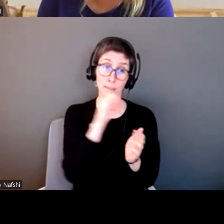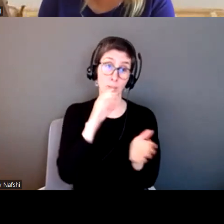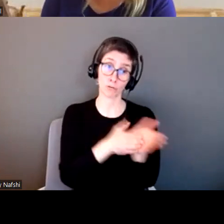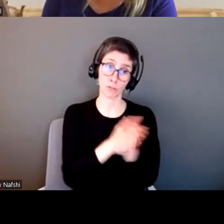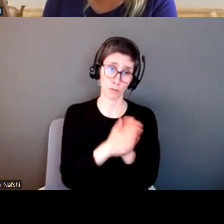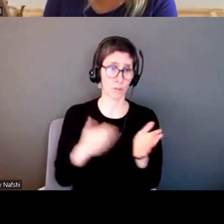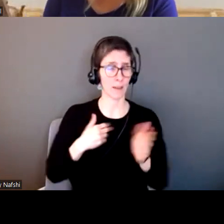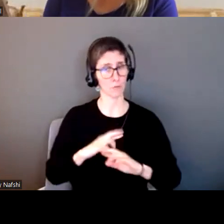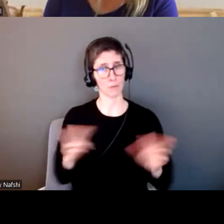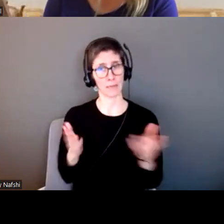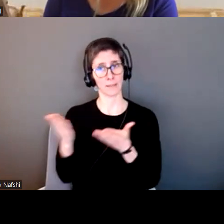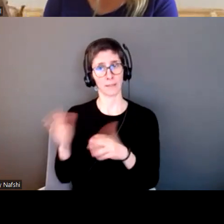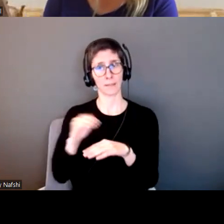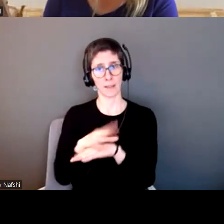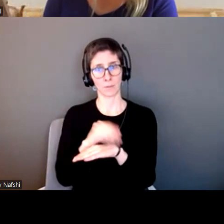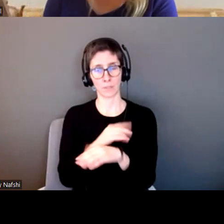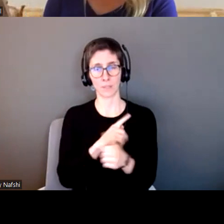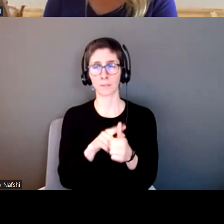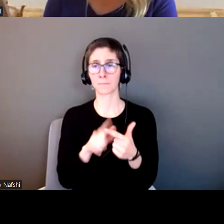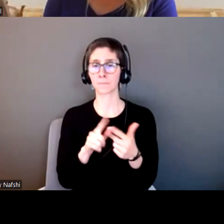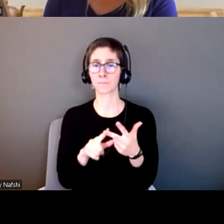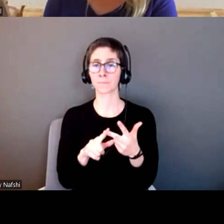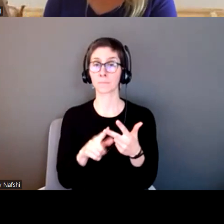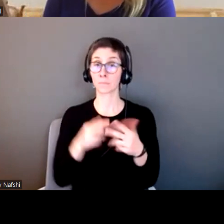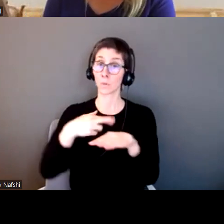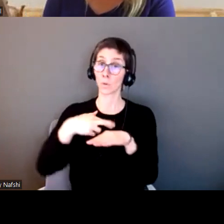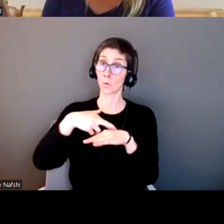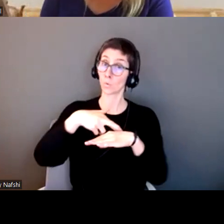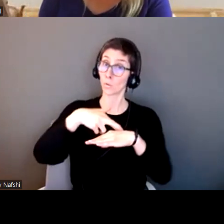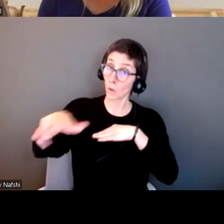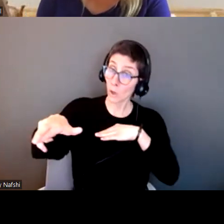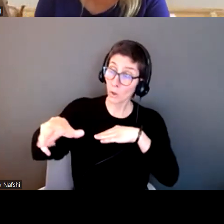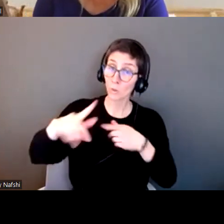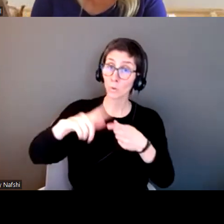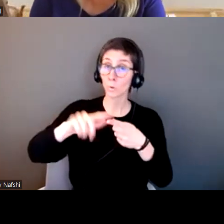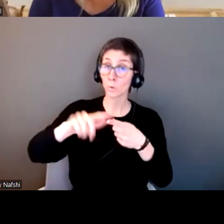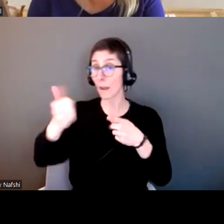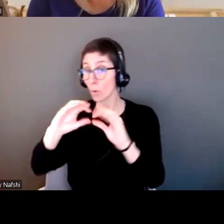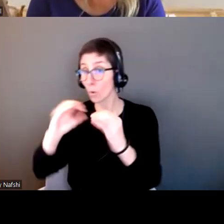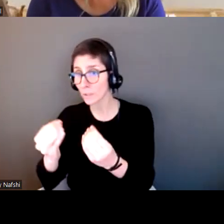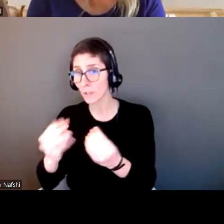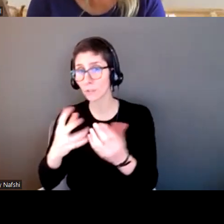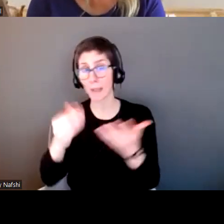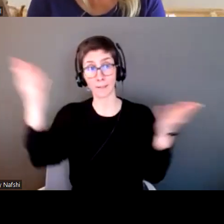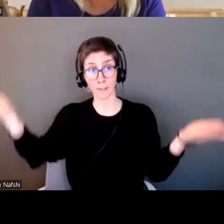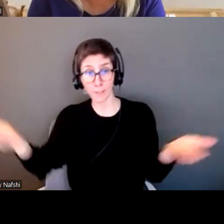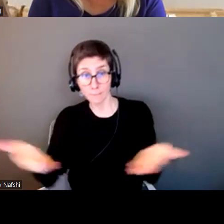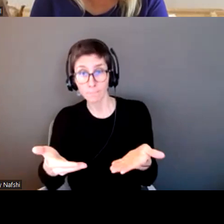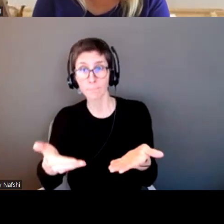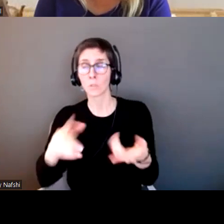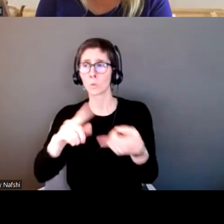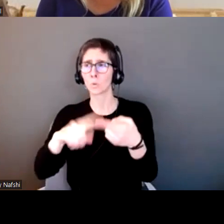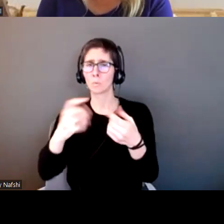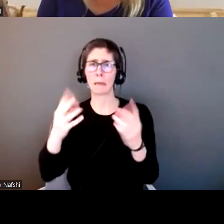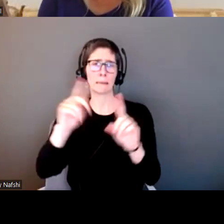We do provide people with referrals and helping them liaise directly to a range of